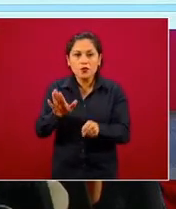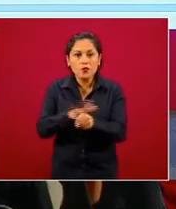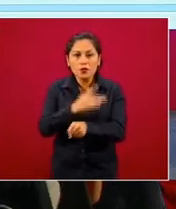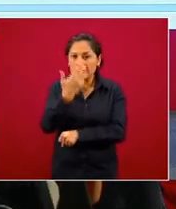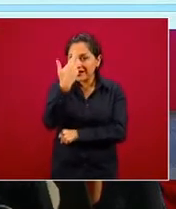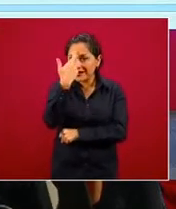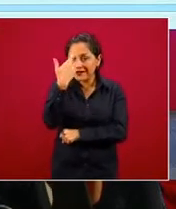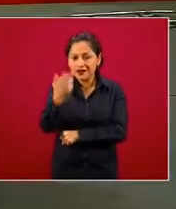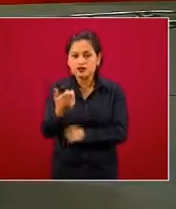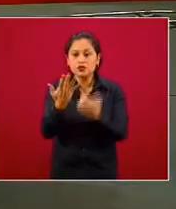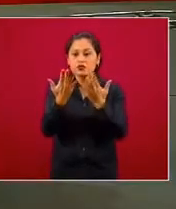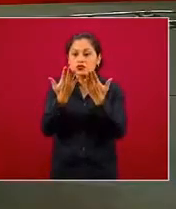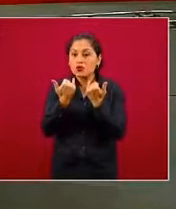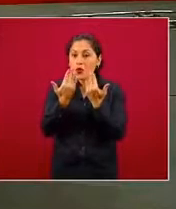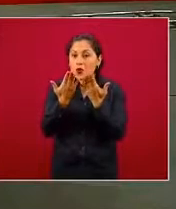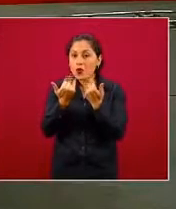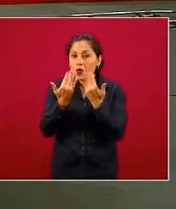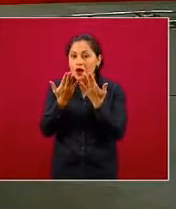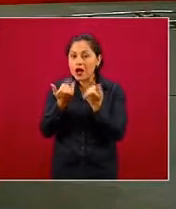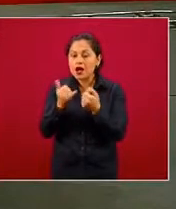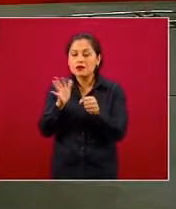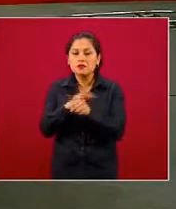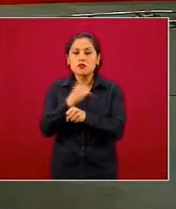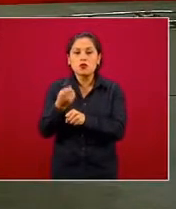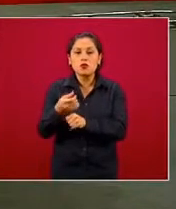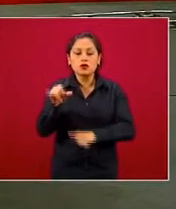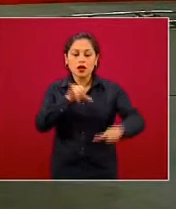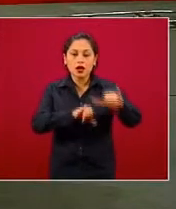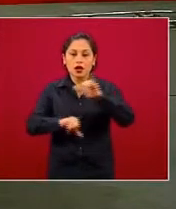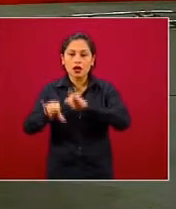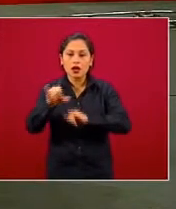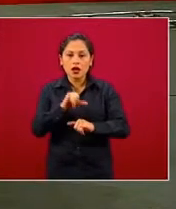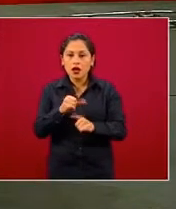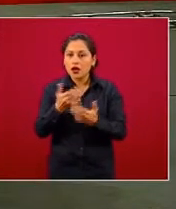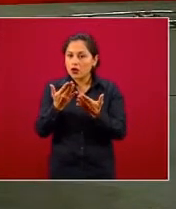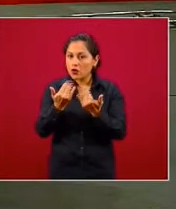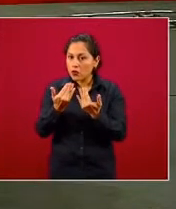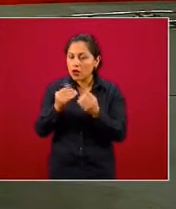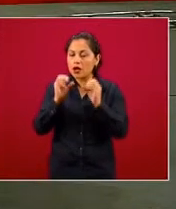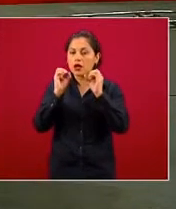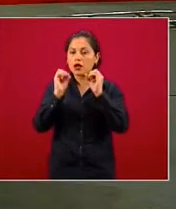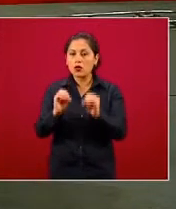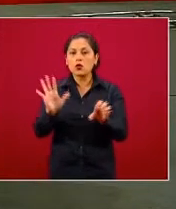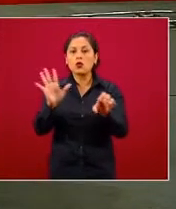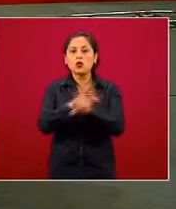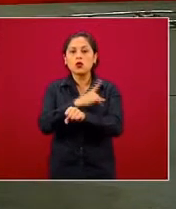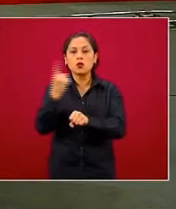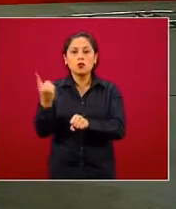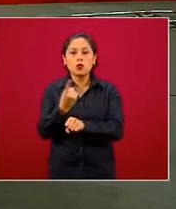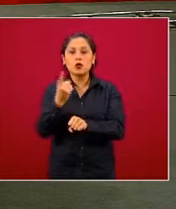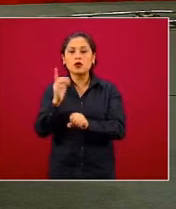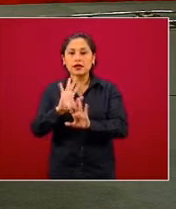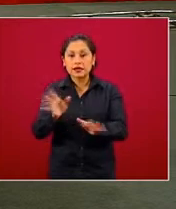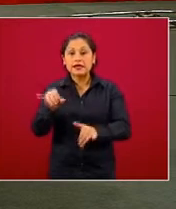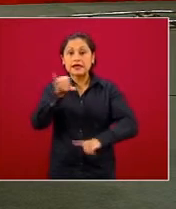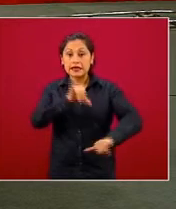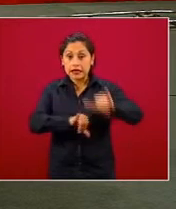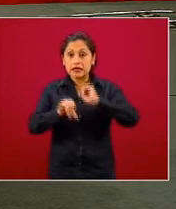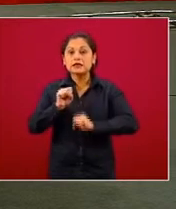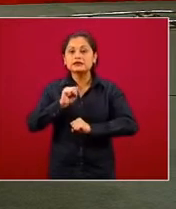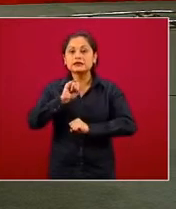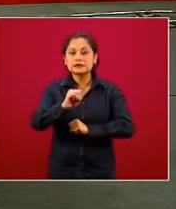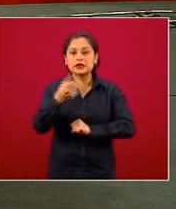person died because they did a test, but the result was a failed result. It wasn't clear. There are many